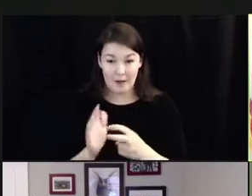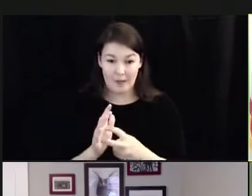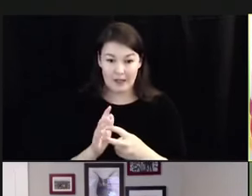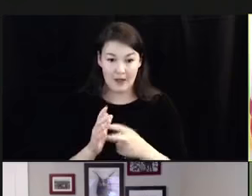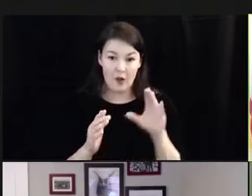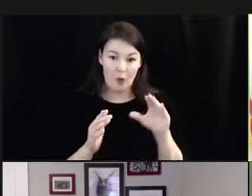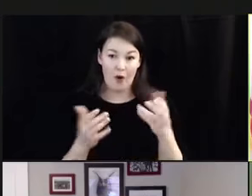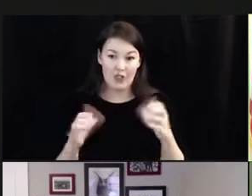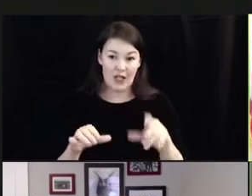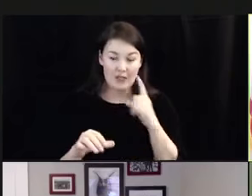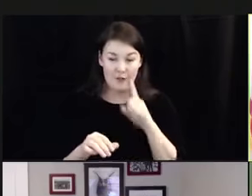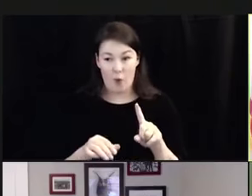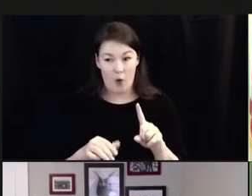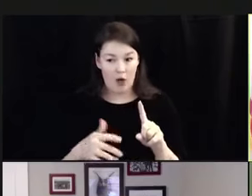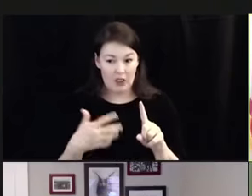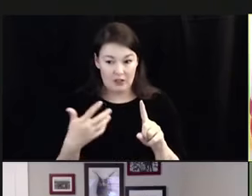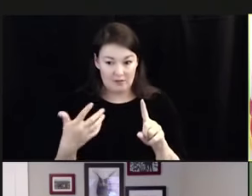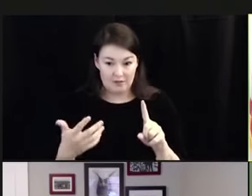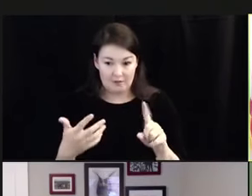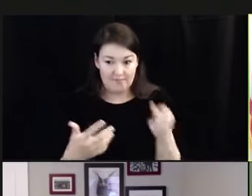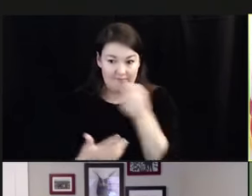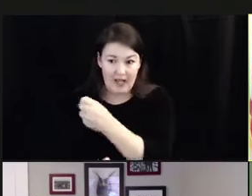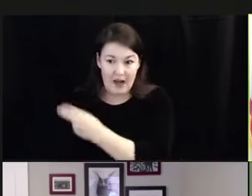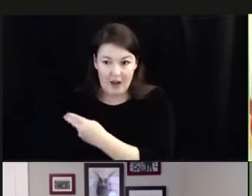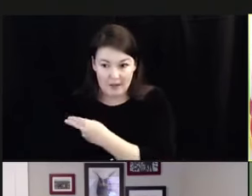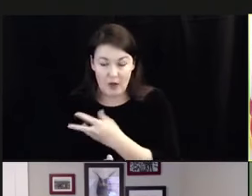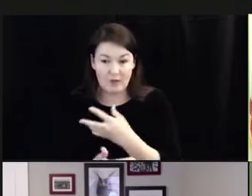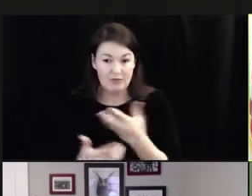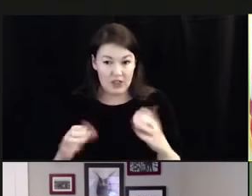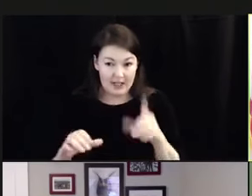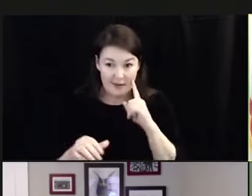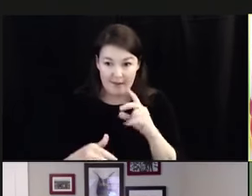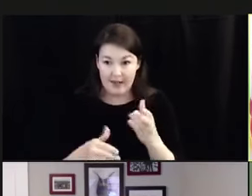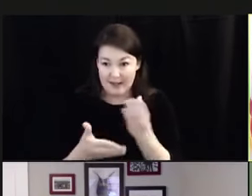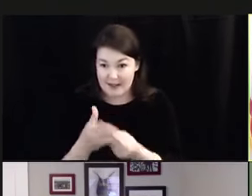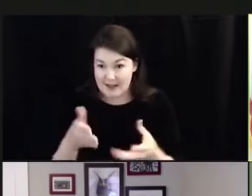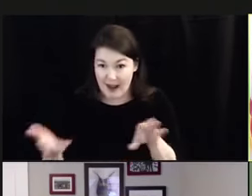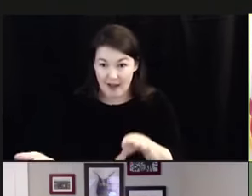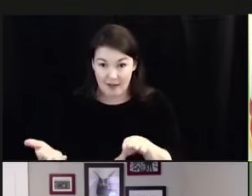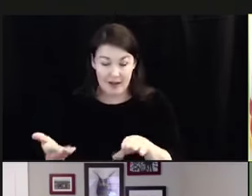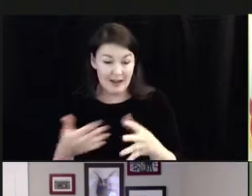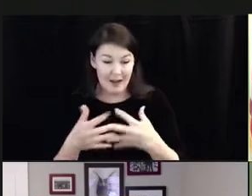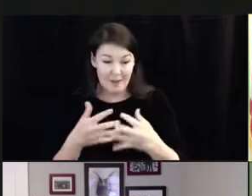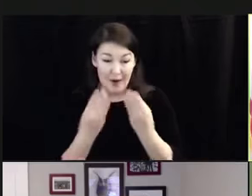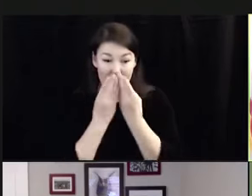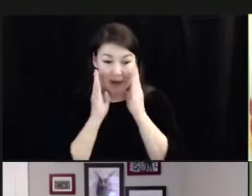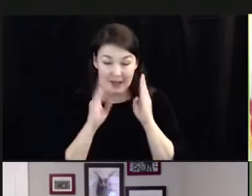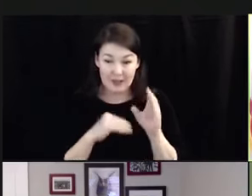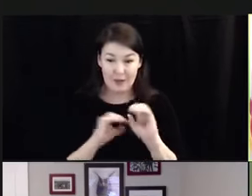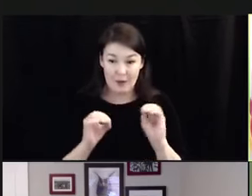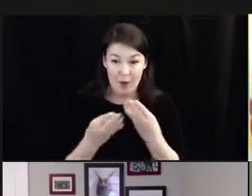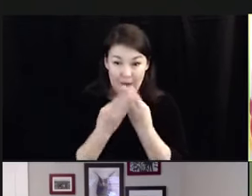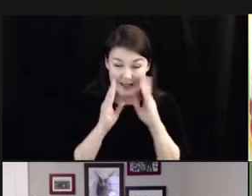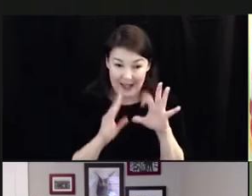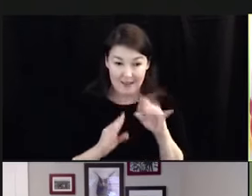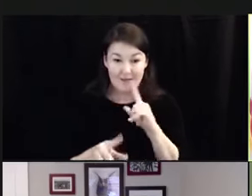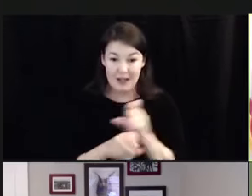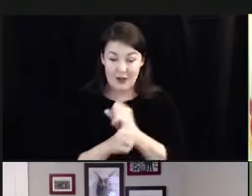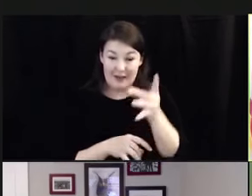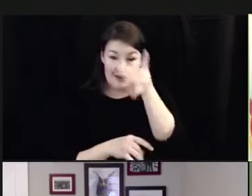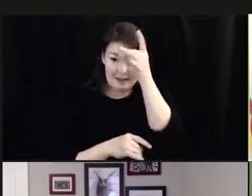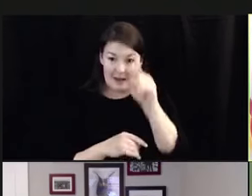a mask. Whereas if you're vaccinated, your risk goes down to 10 to 20 fold, right? Like 0 people under 40